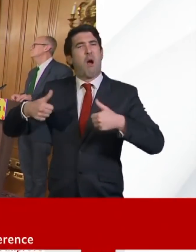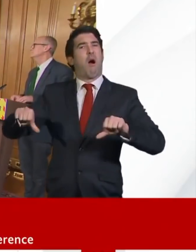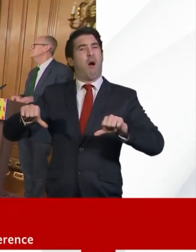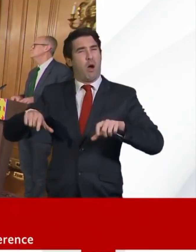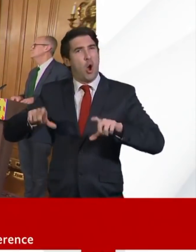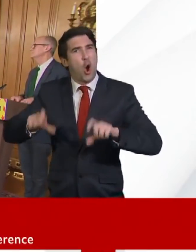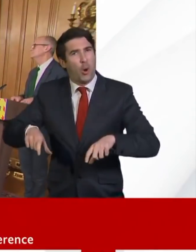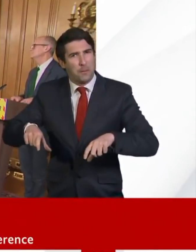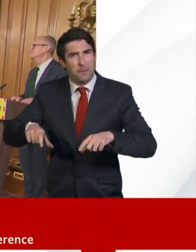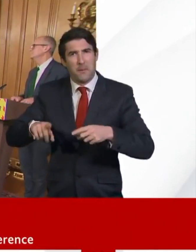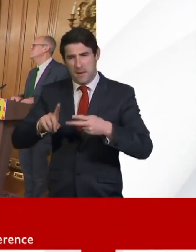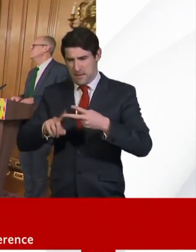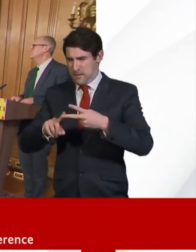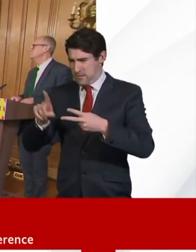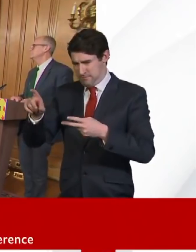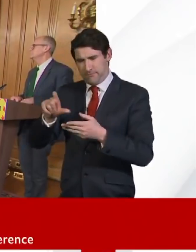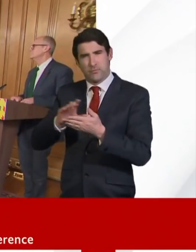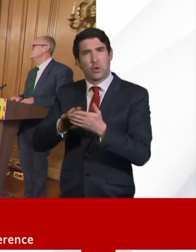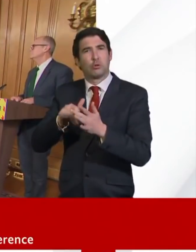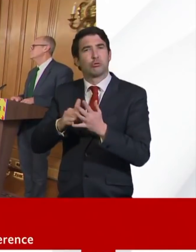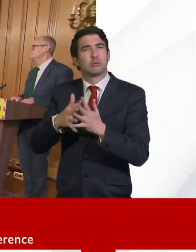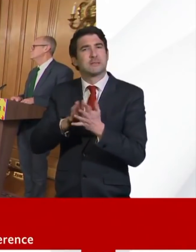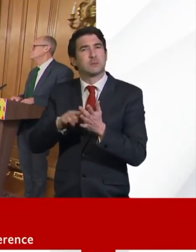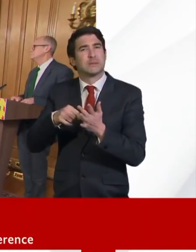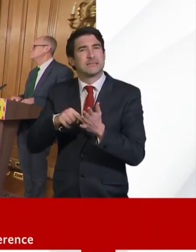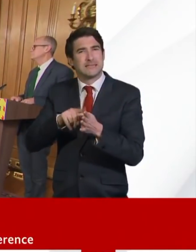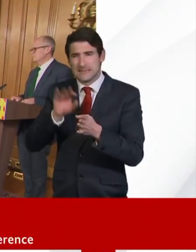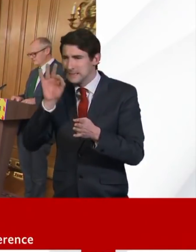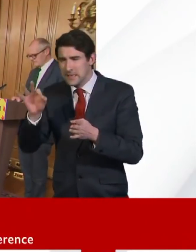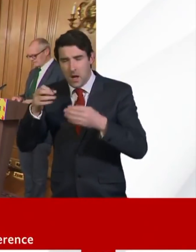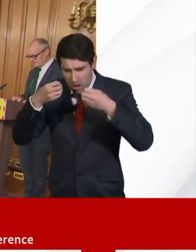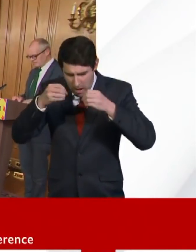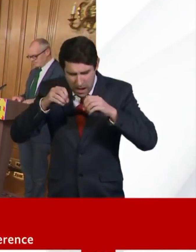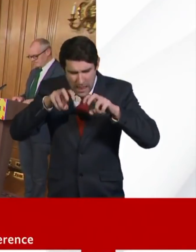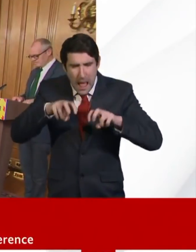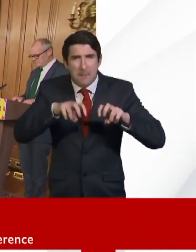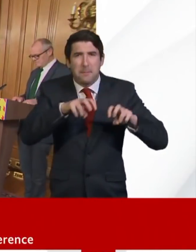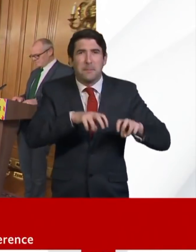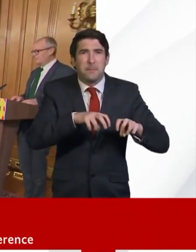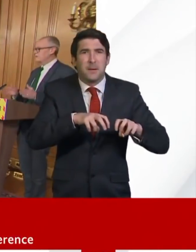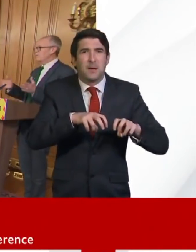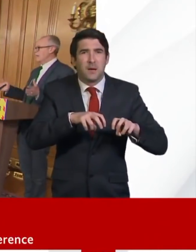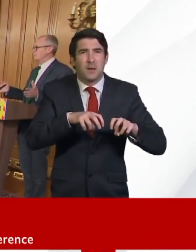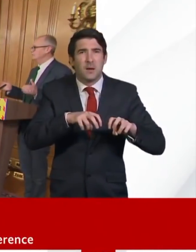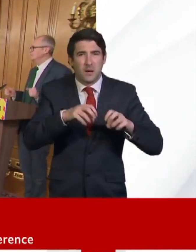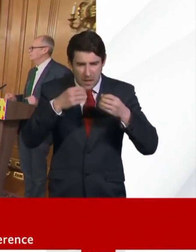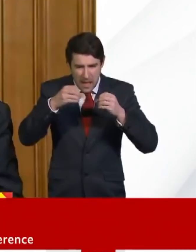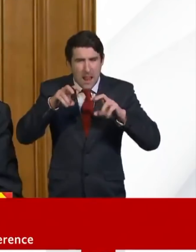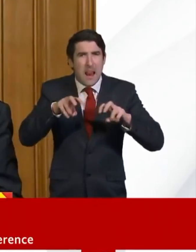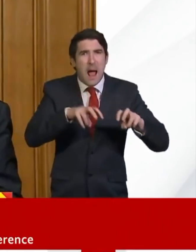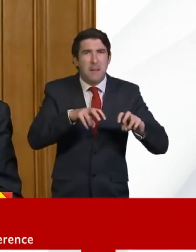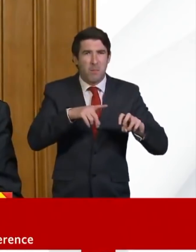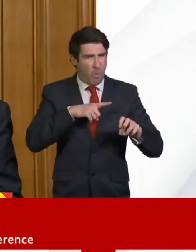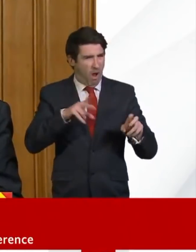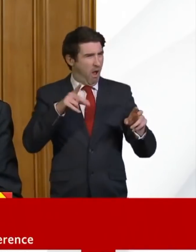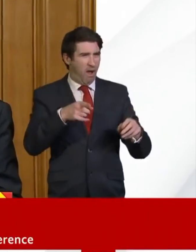many labs to ask them to create capacity to carry out tests? Thank you. Maybe I'll tell you what happened, and